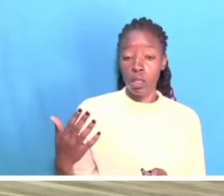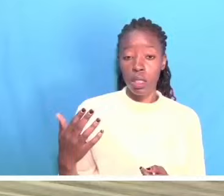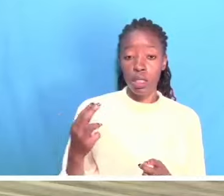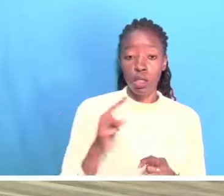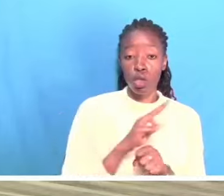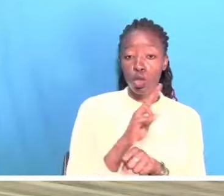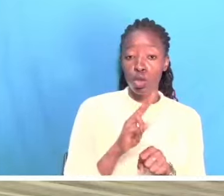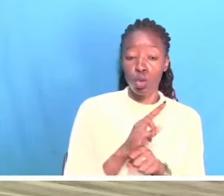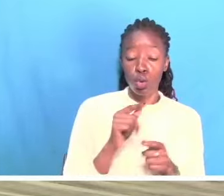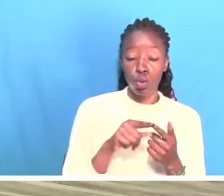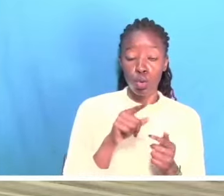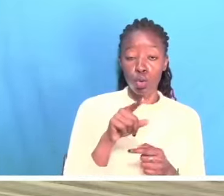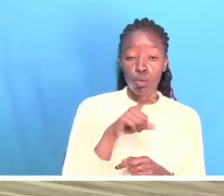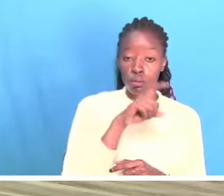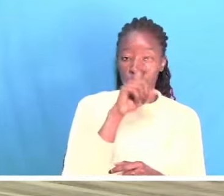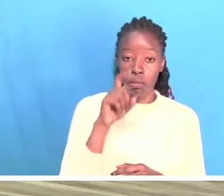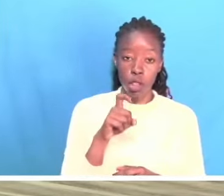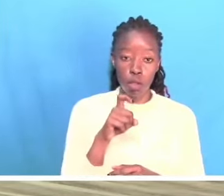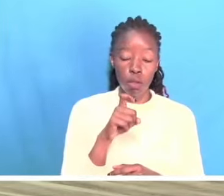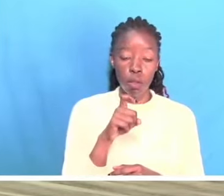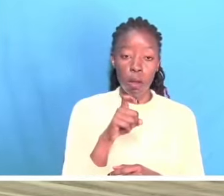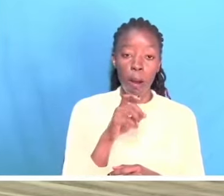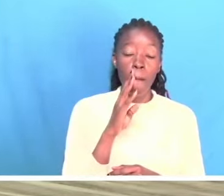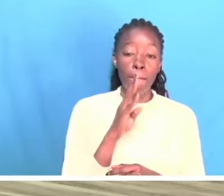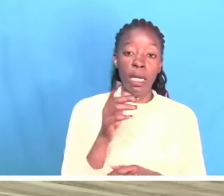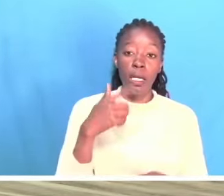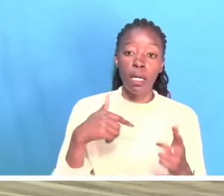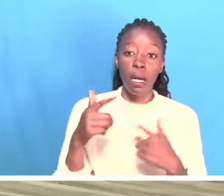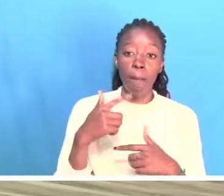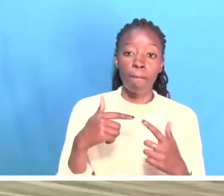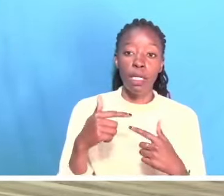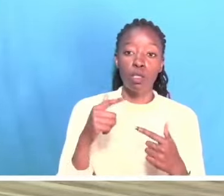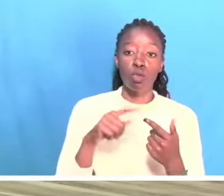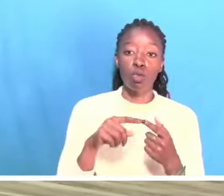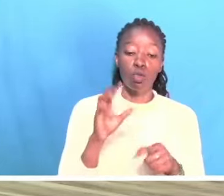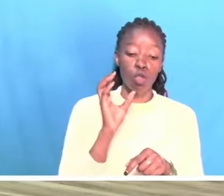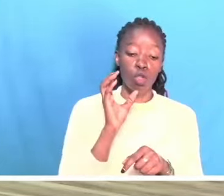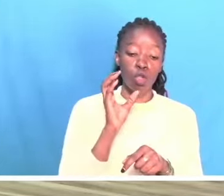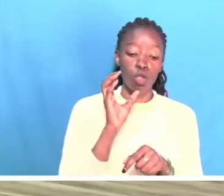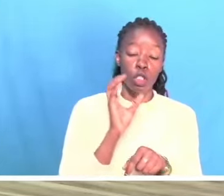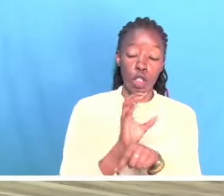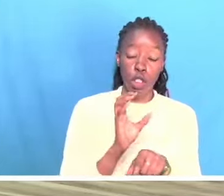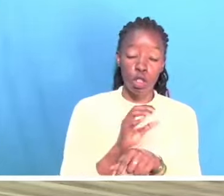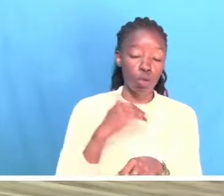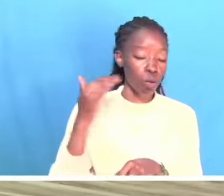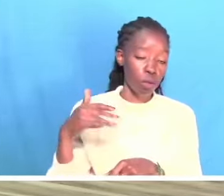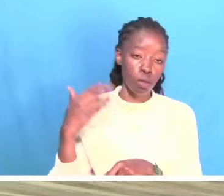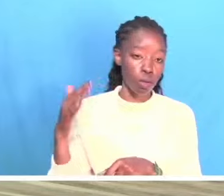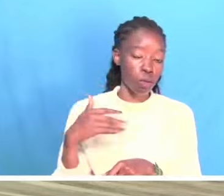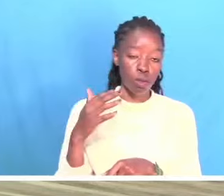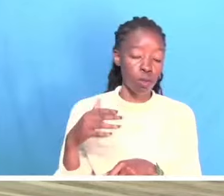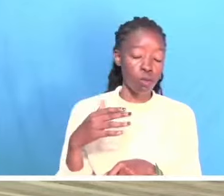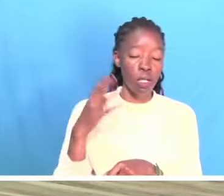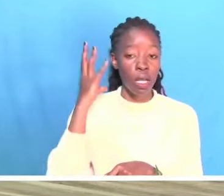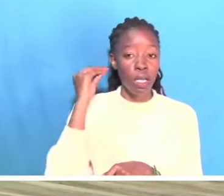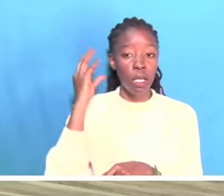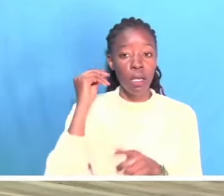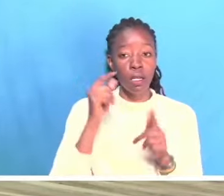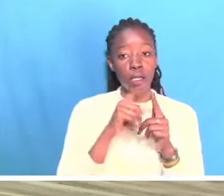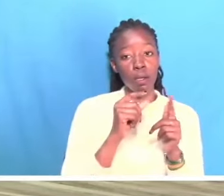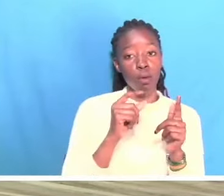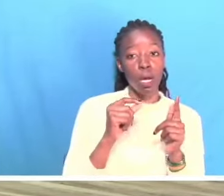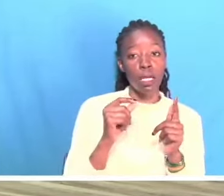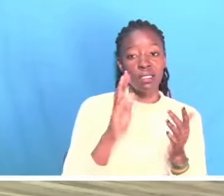Hasn't coming to church every Sunday and hearing the word and giving you a tithe and offering, hasn't singing in the choir, you know, having been